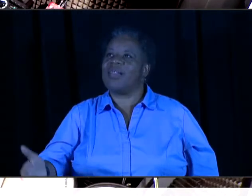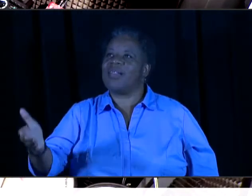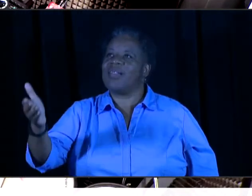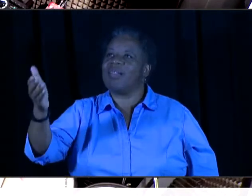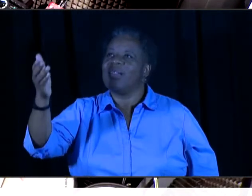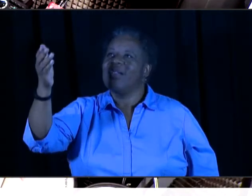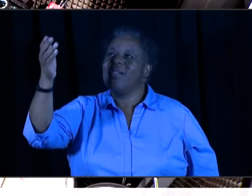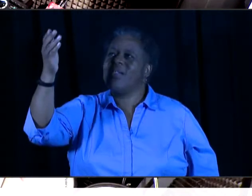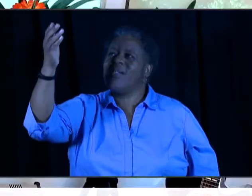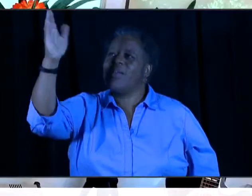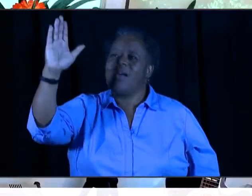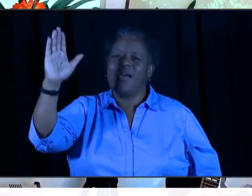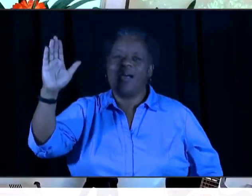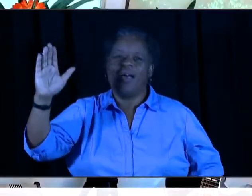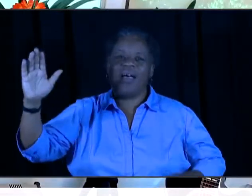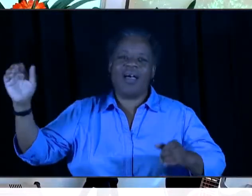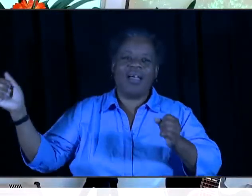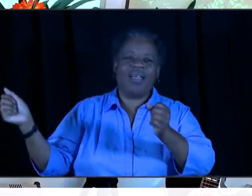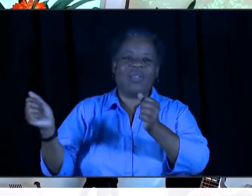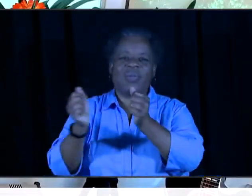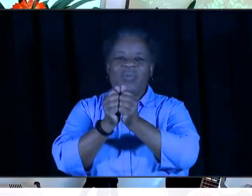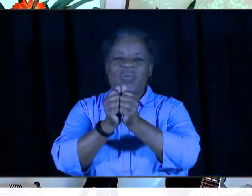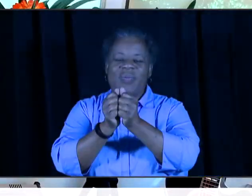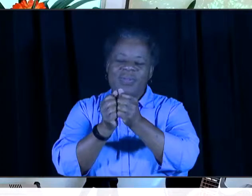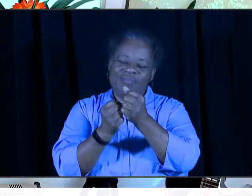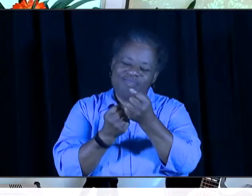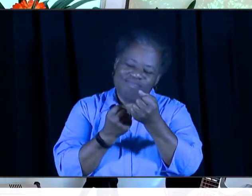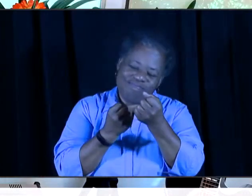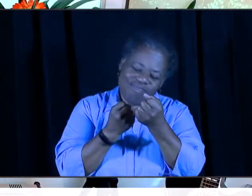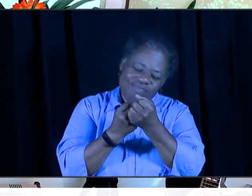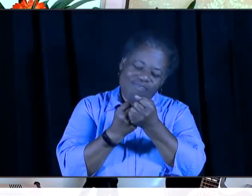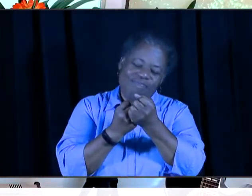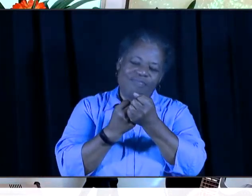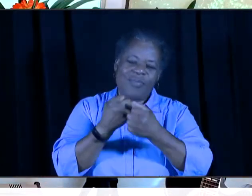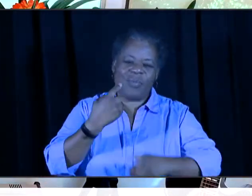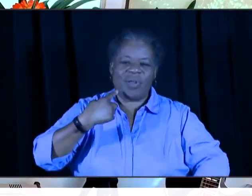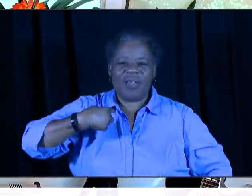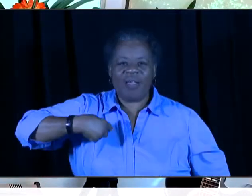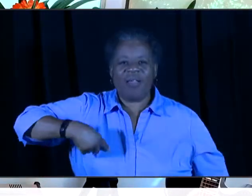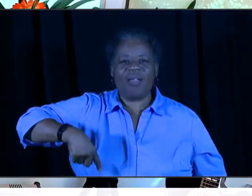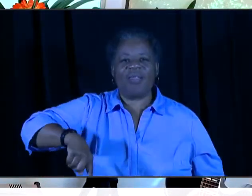Emmanuel, oh God, with